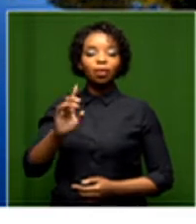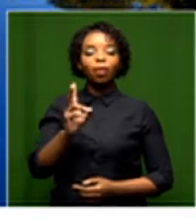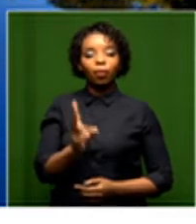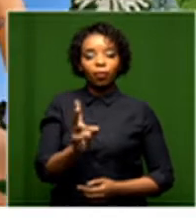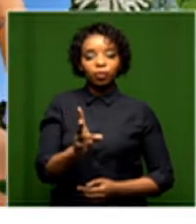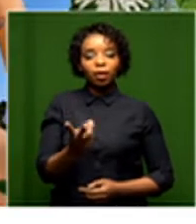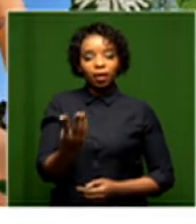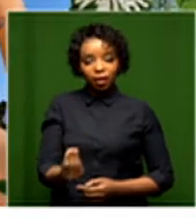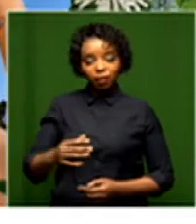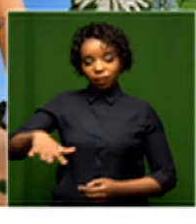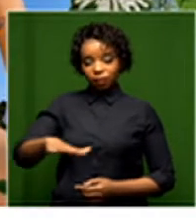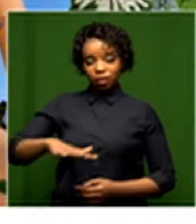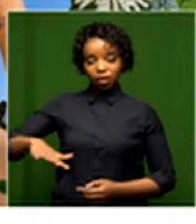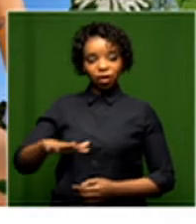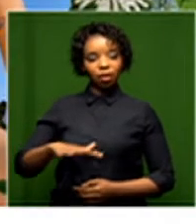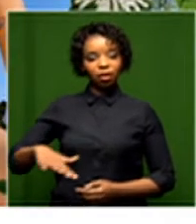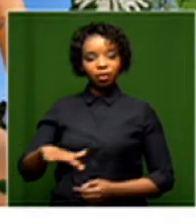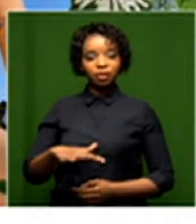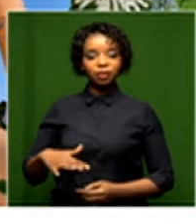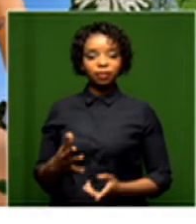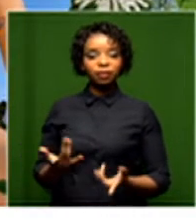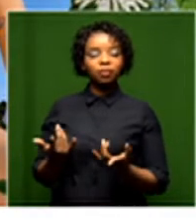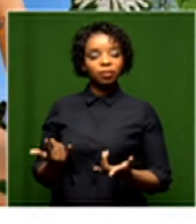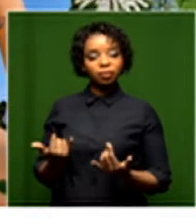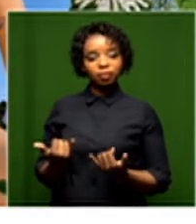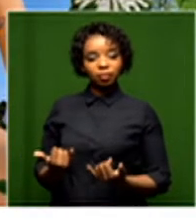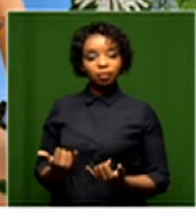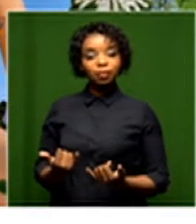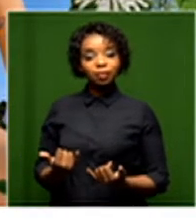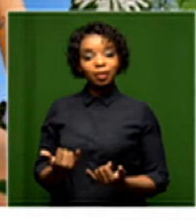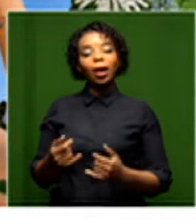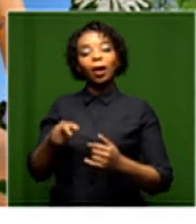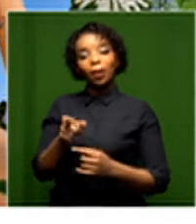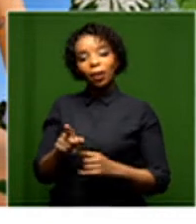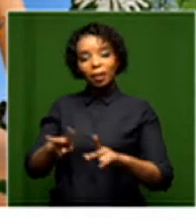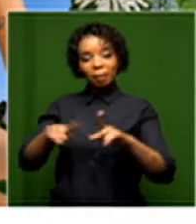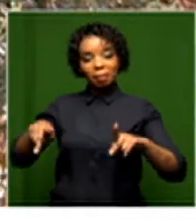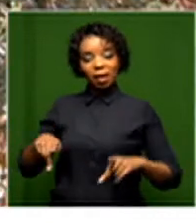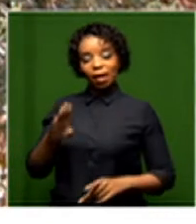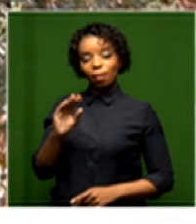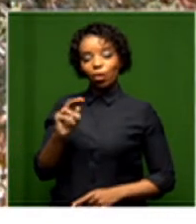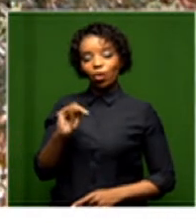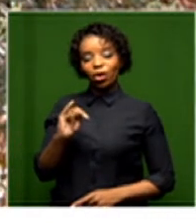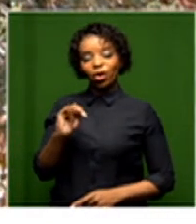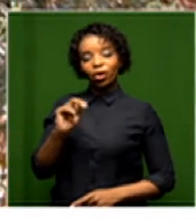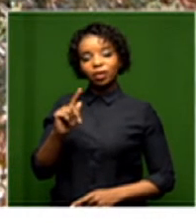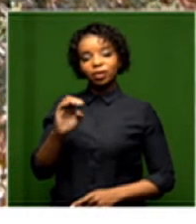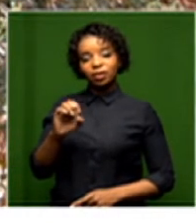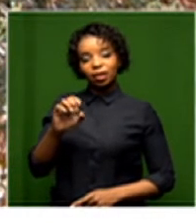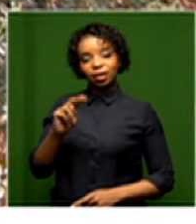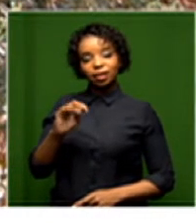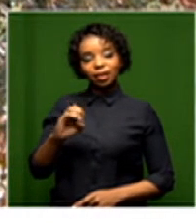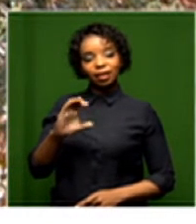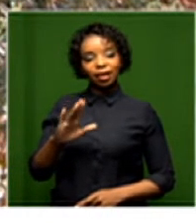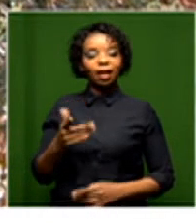got areas of manicured grasses and that. So the botanical gardens not only showcase for the